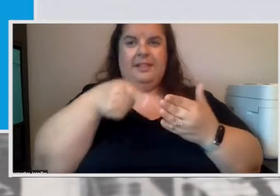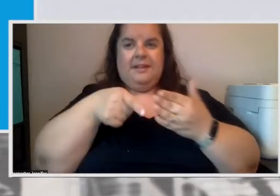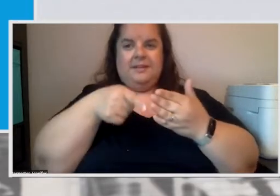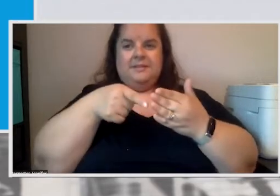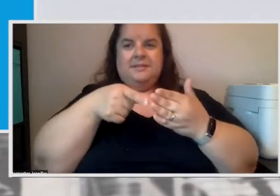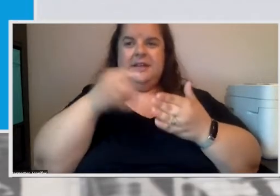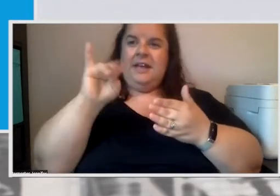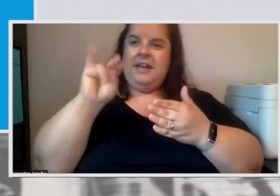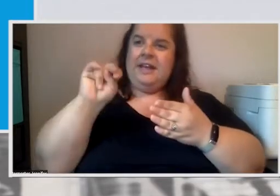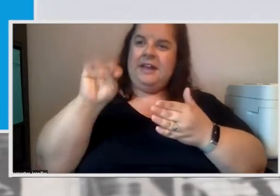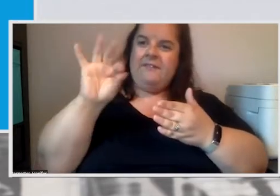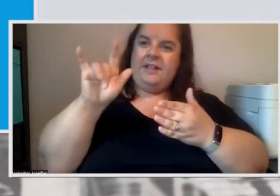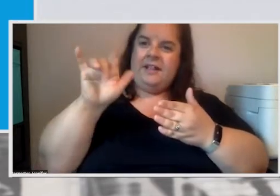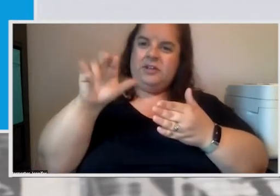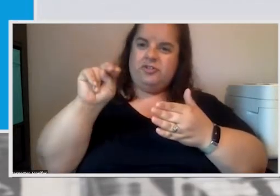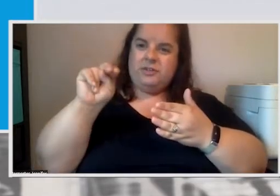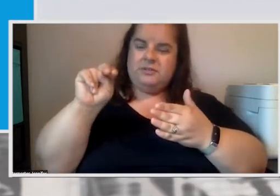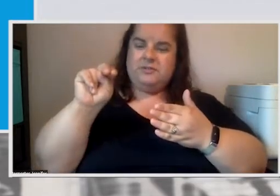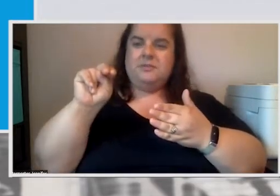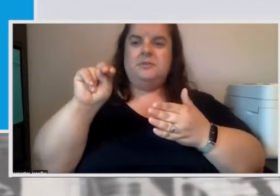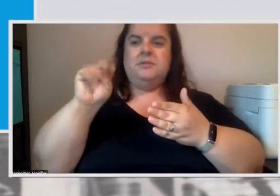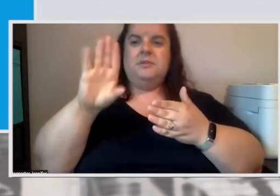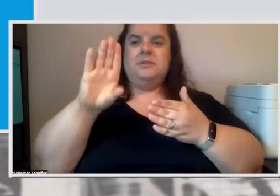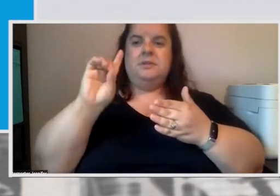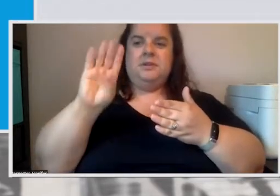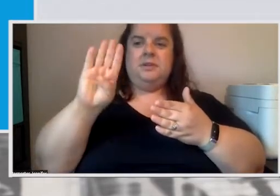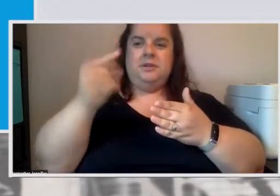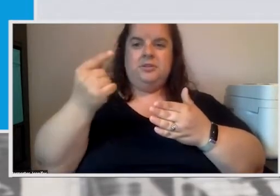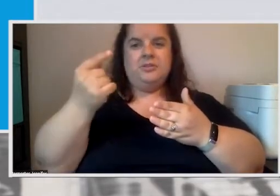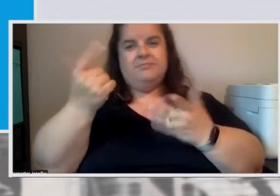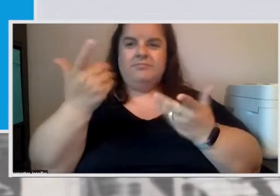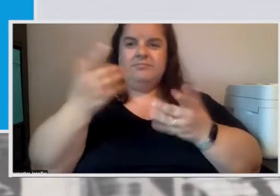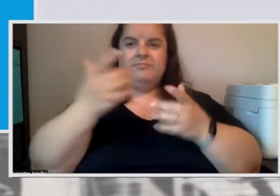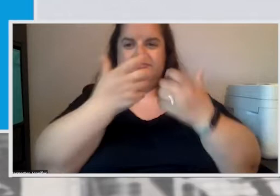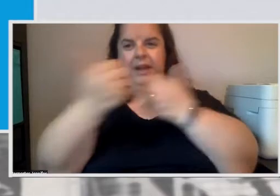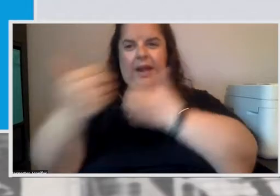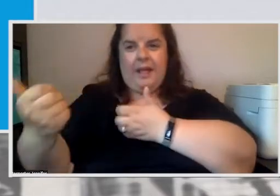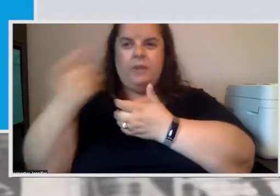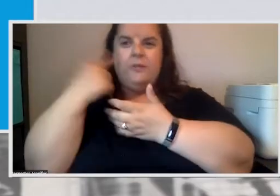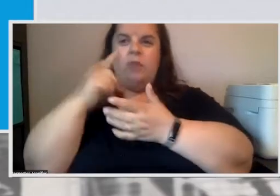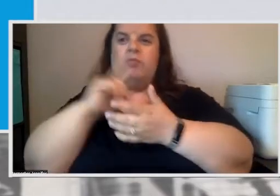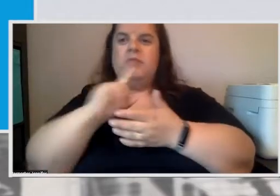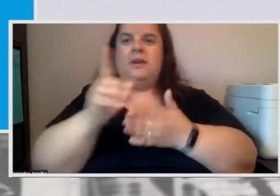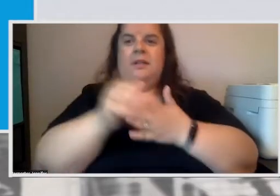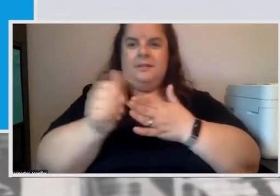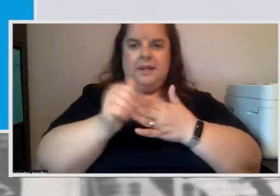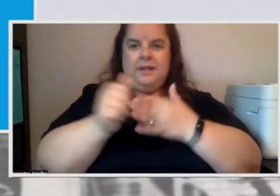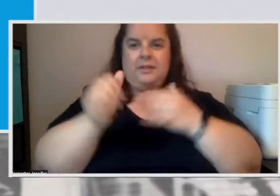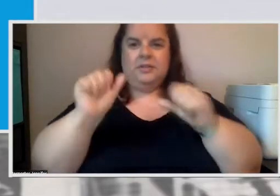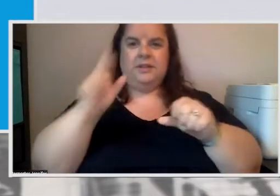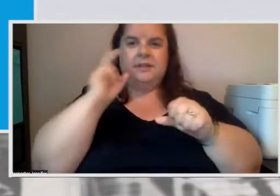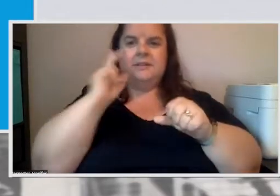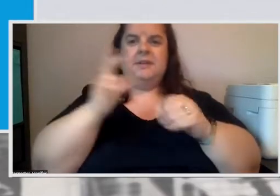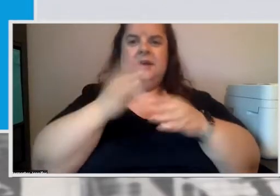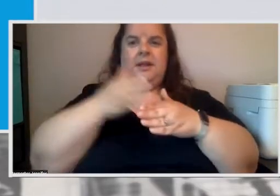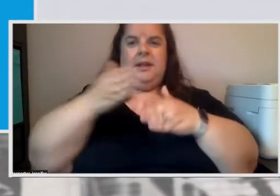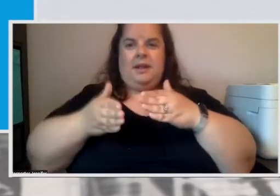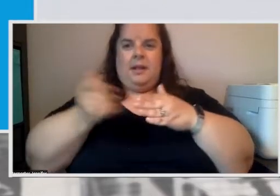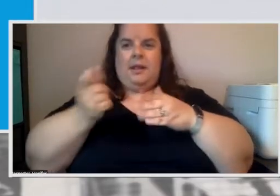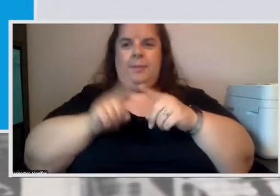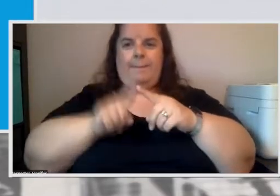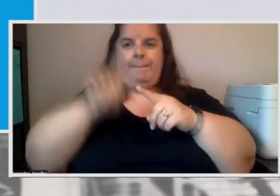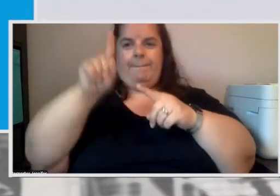inflation, right? So CDBG allocation and real dollars. You can see towards the end there was a bump